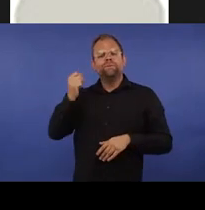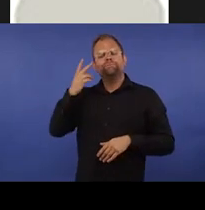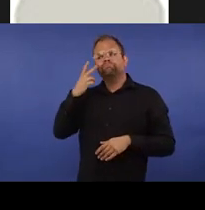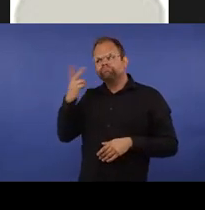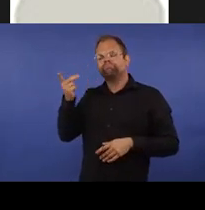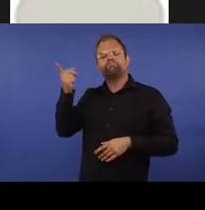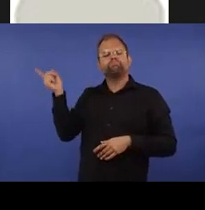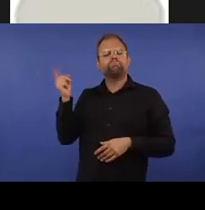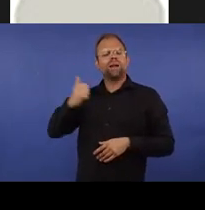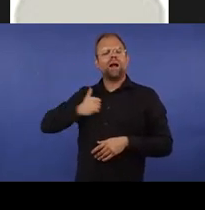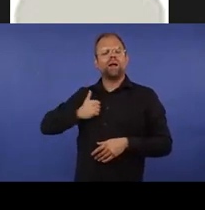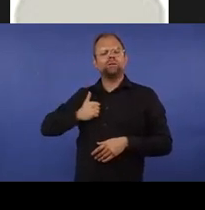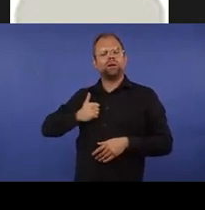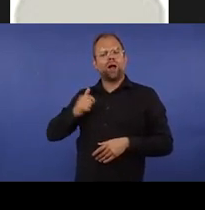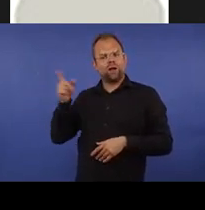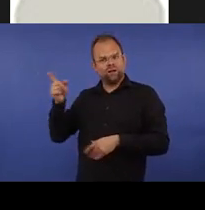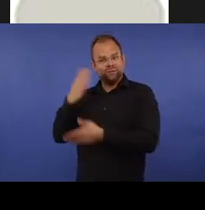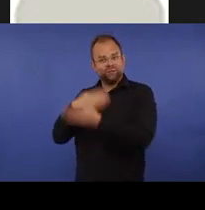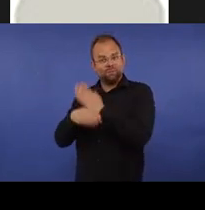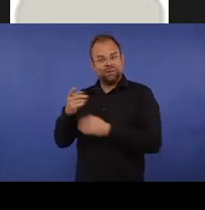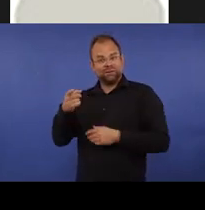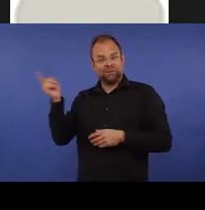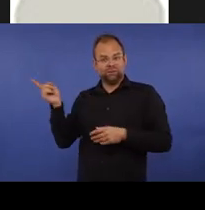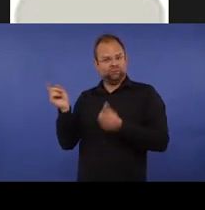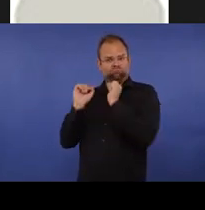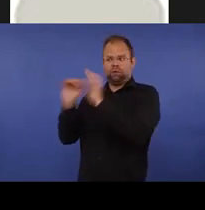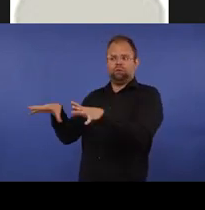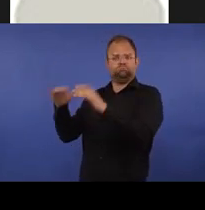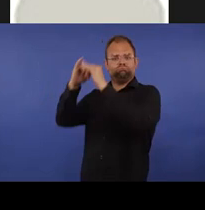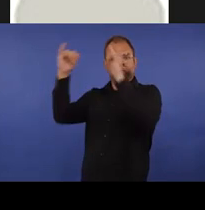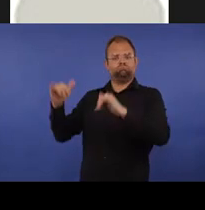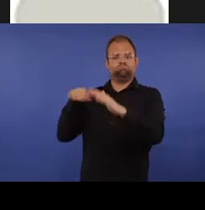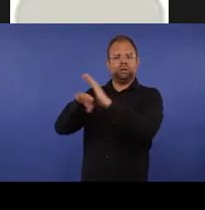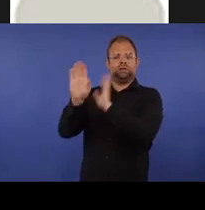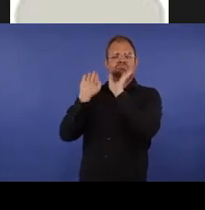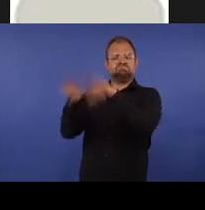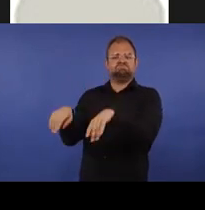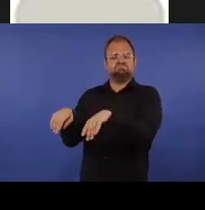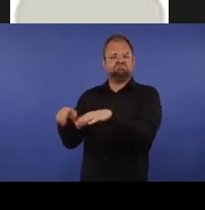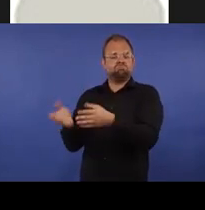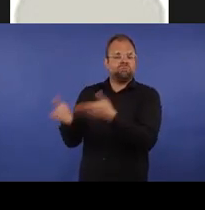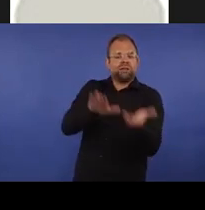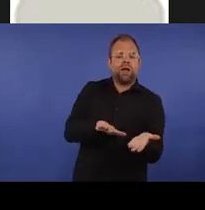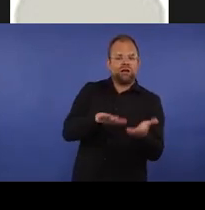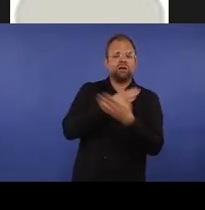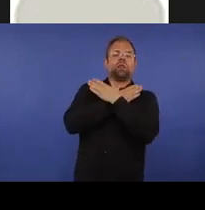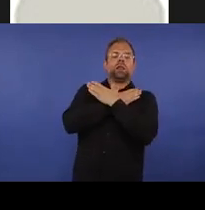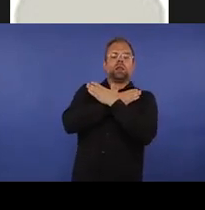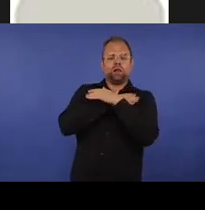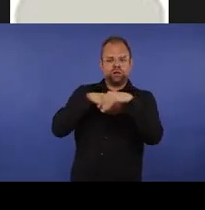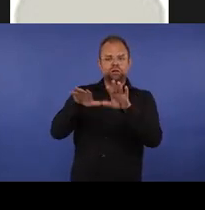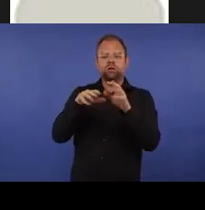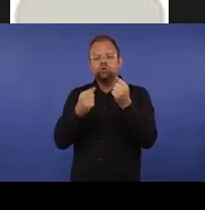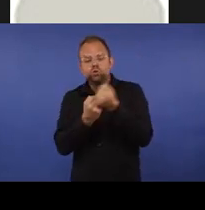countries, highlighted the risk experienced by people with disabilities when they're not allowed to have full control over their